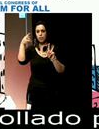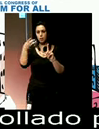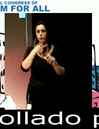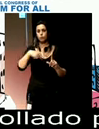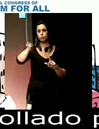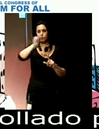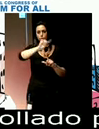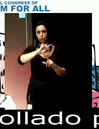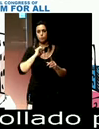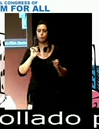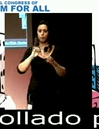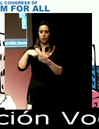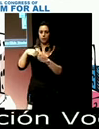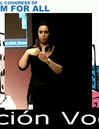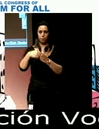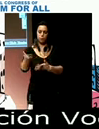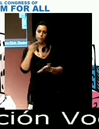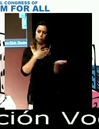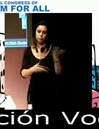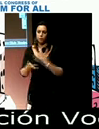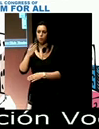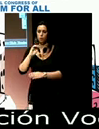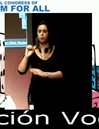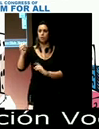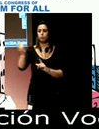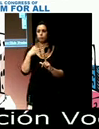founded for the European Union,